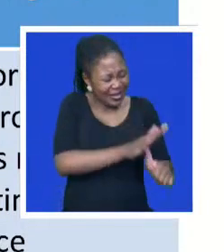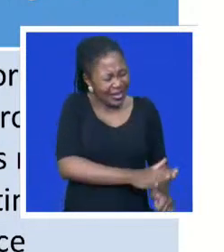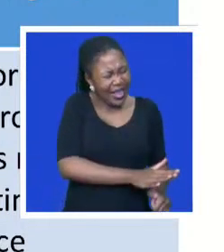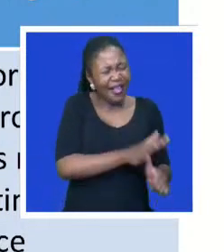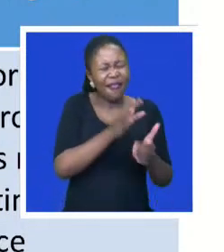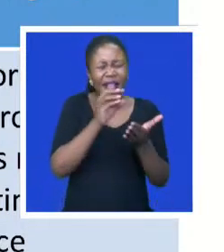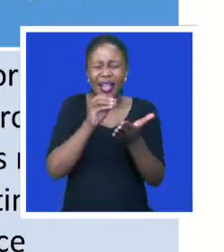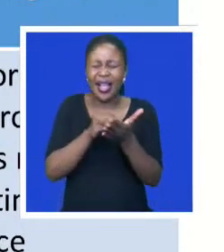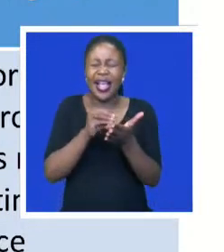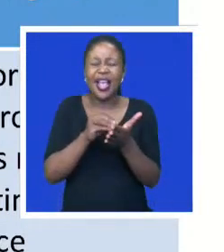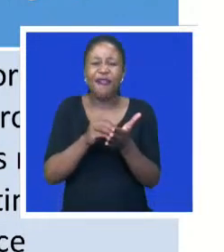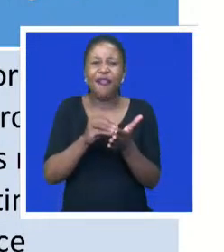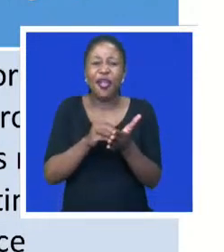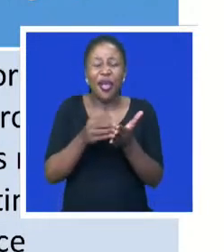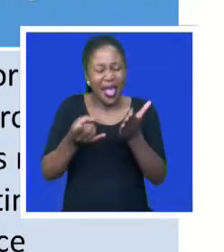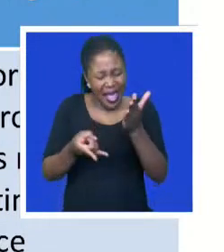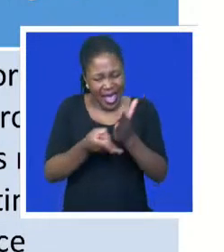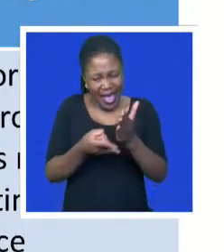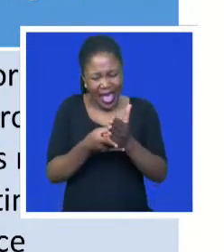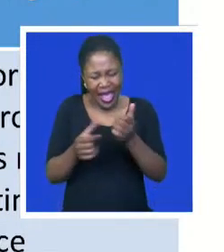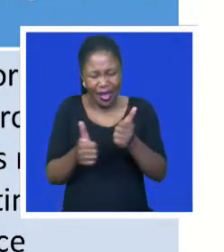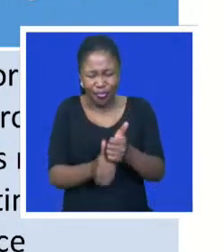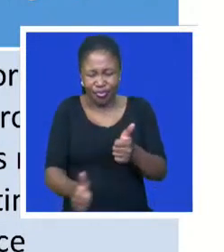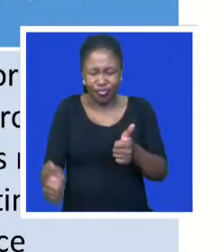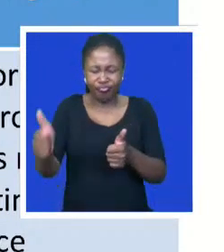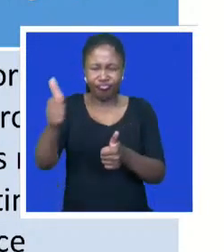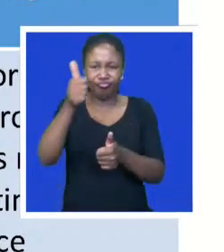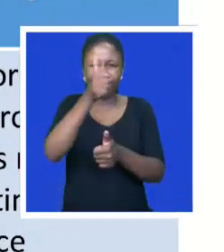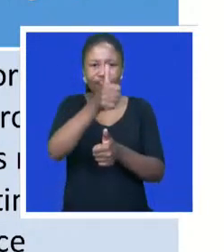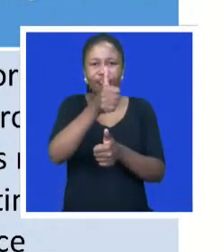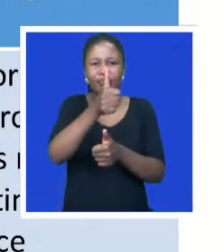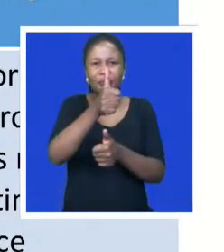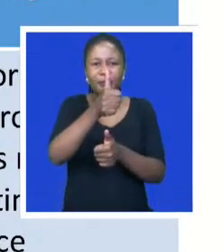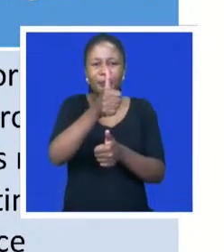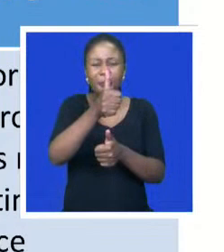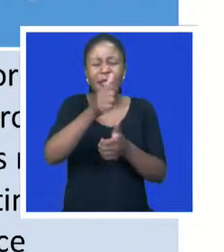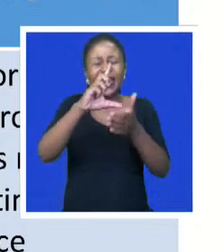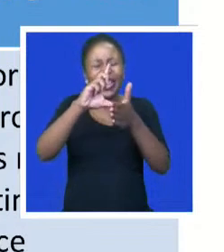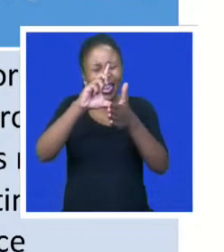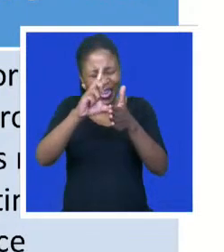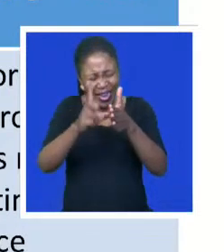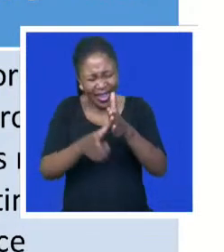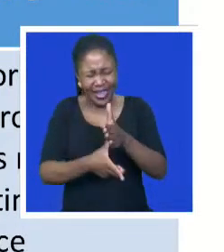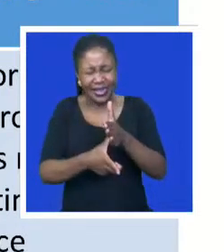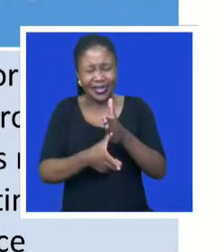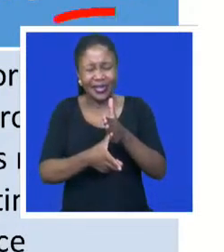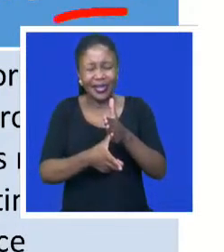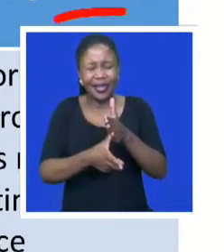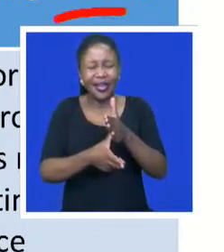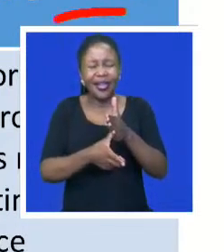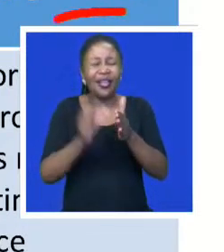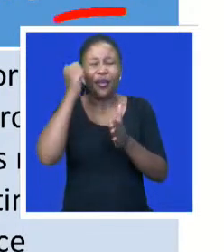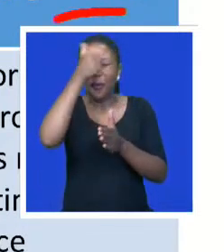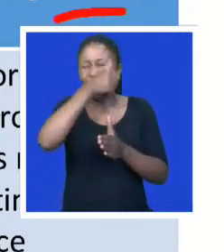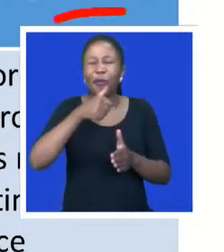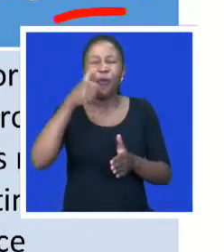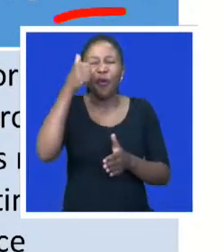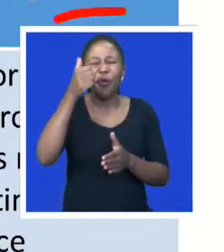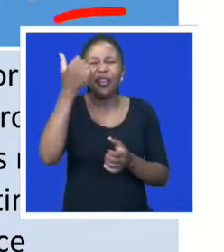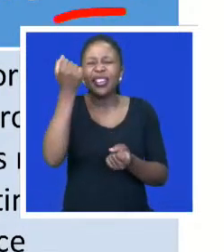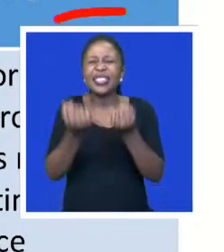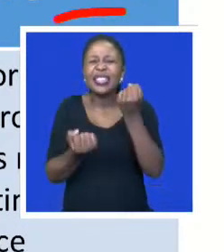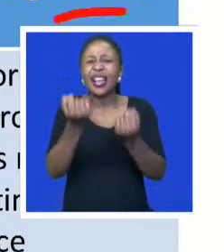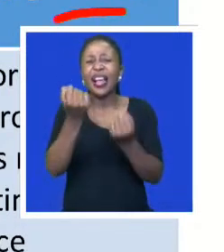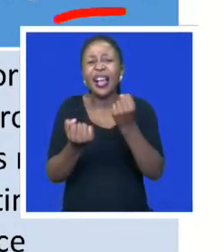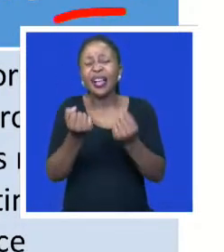the suffering. God will judge men and women according to their